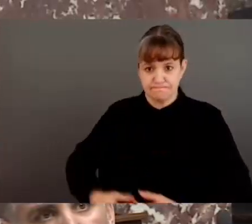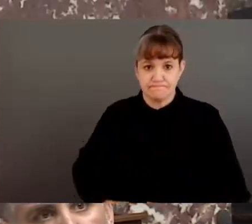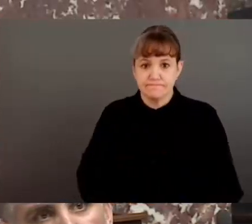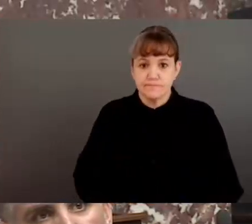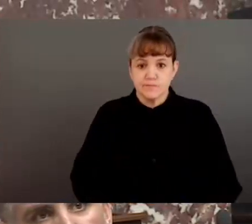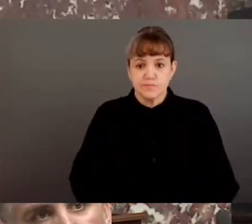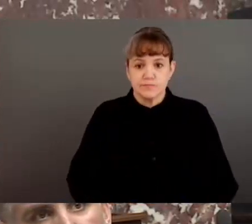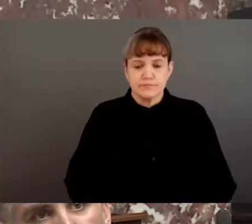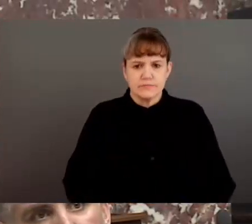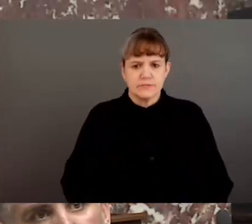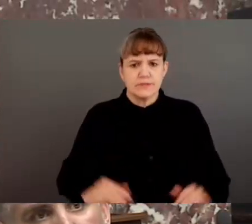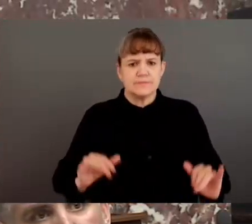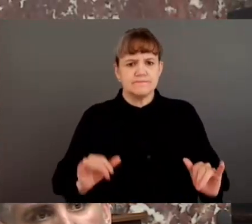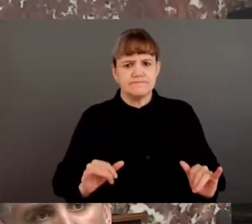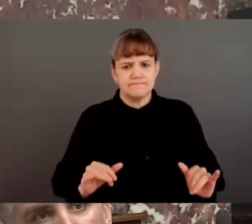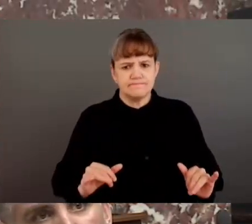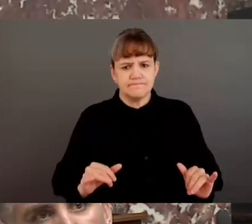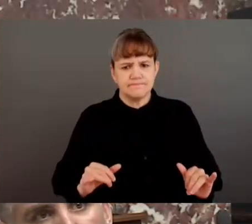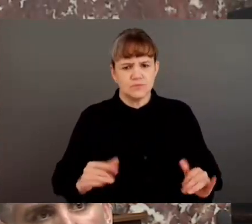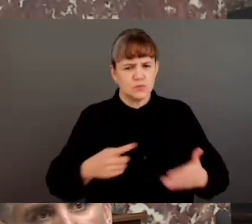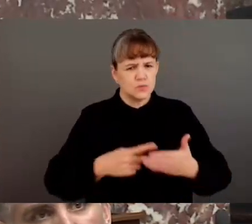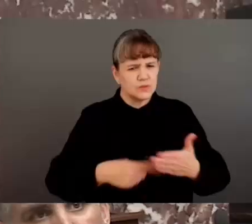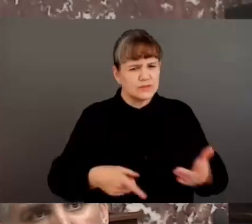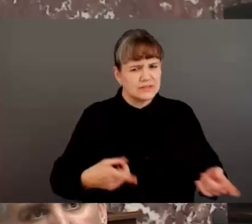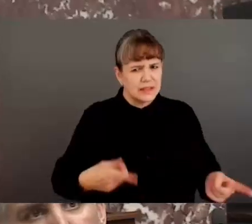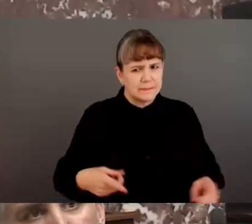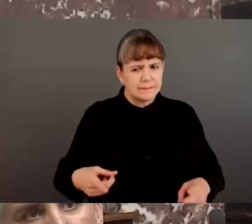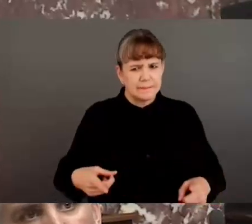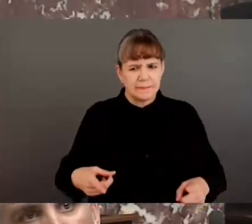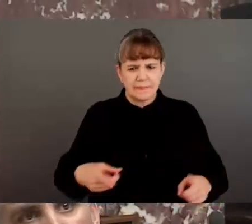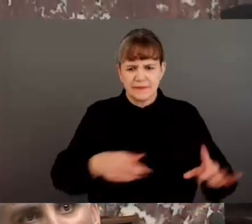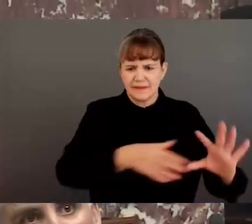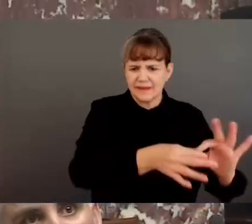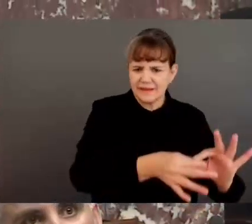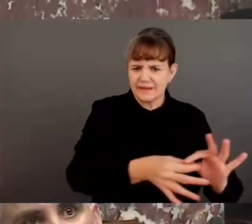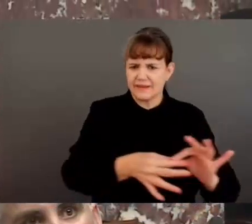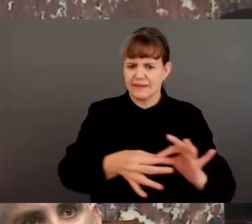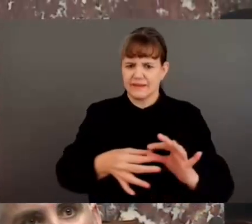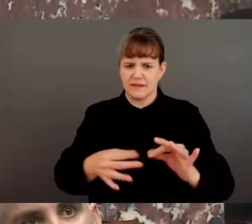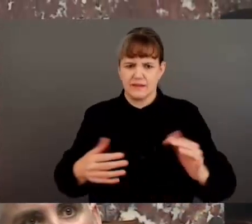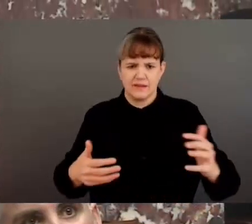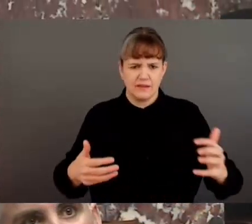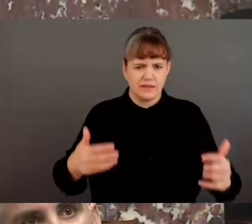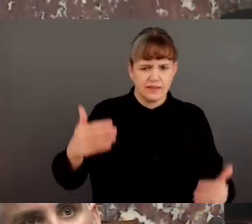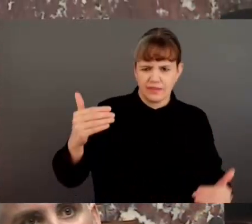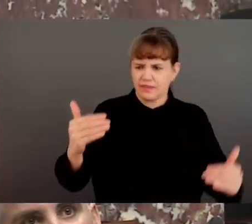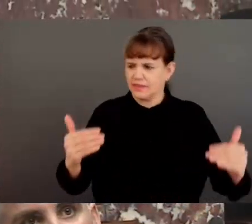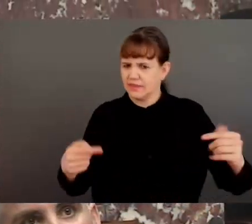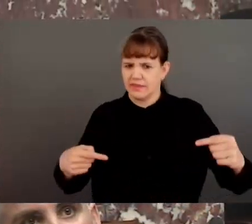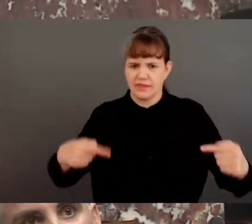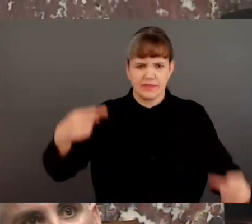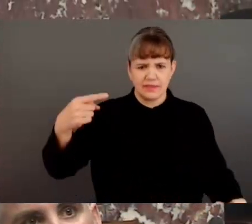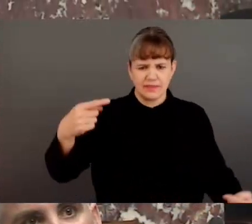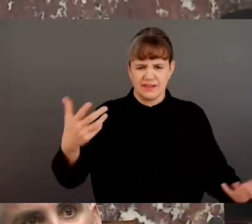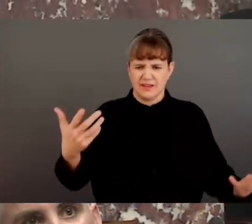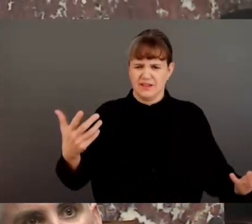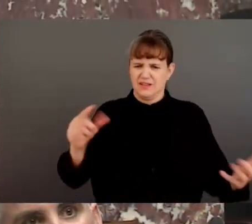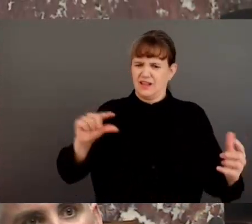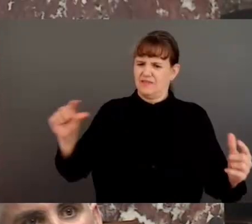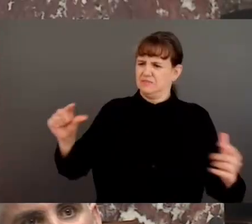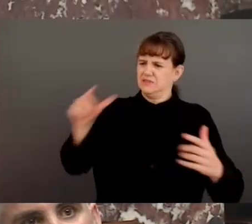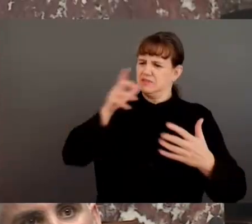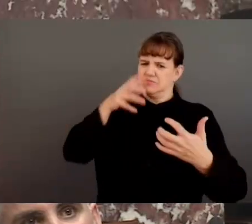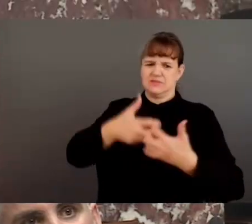happening in our province and what is happening with this government. question